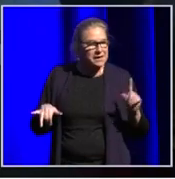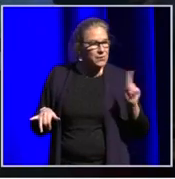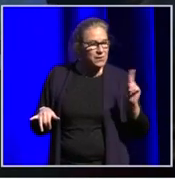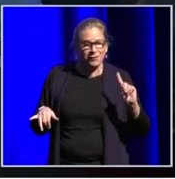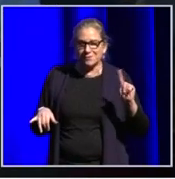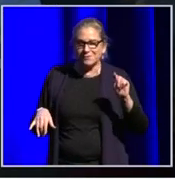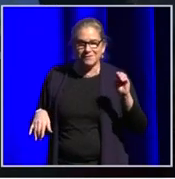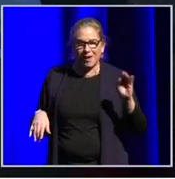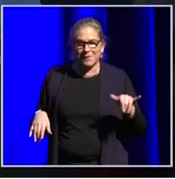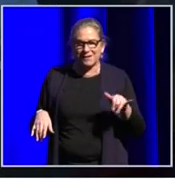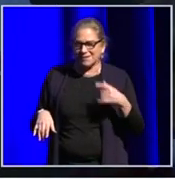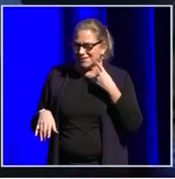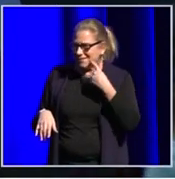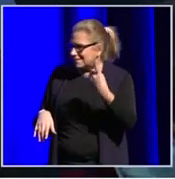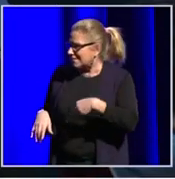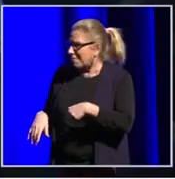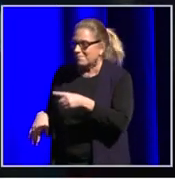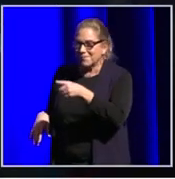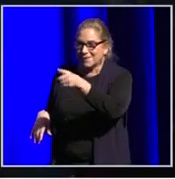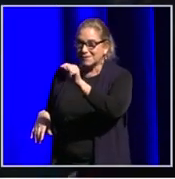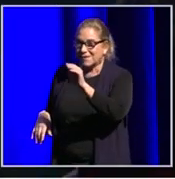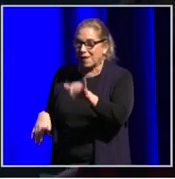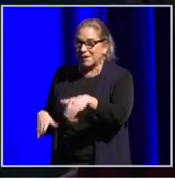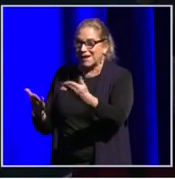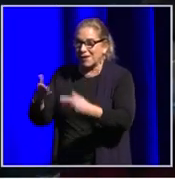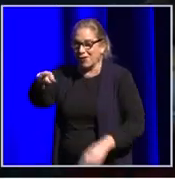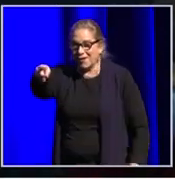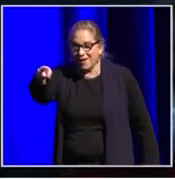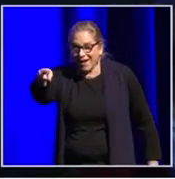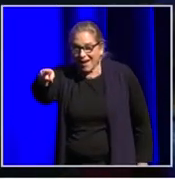Former at-large council member Tommy Wells. Tommy Wells.